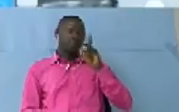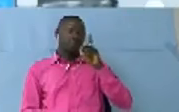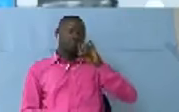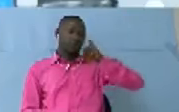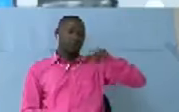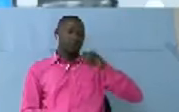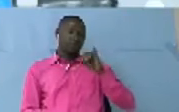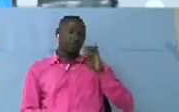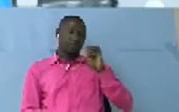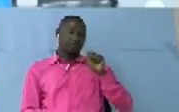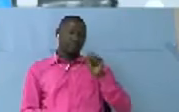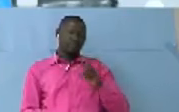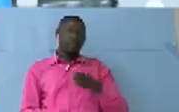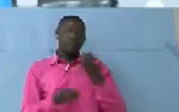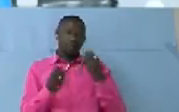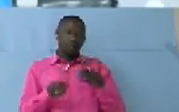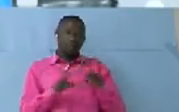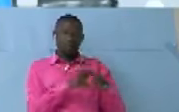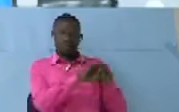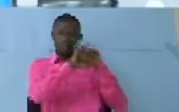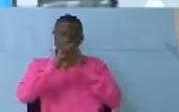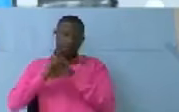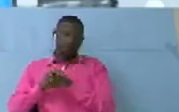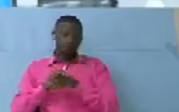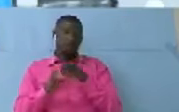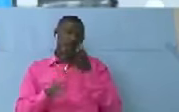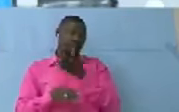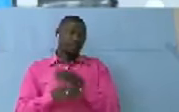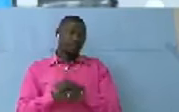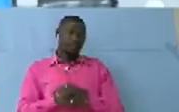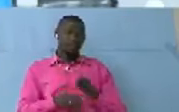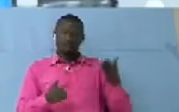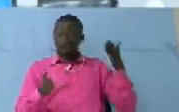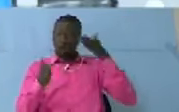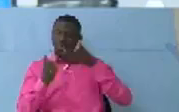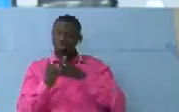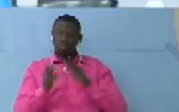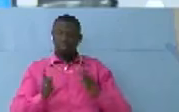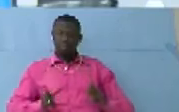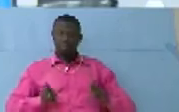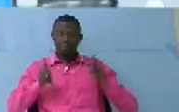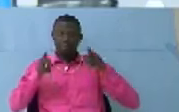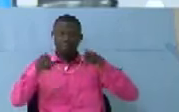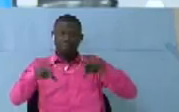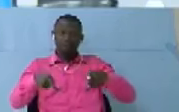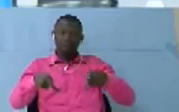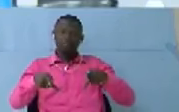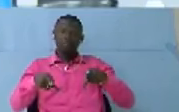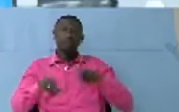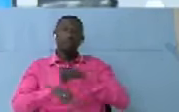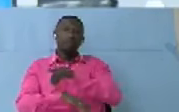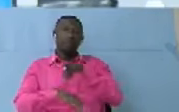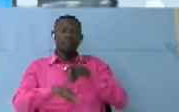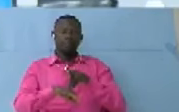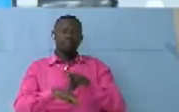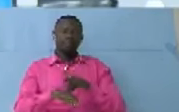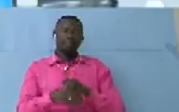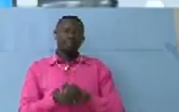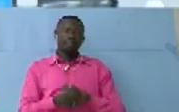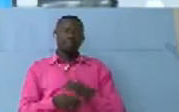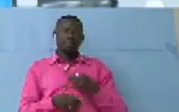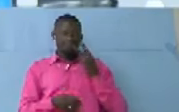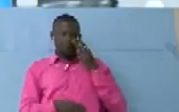So in Sambawalanyam. So that was how they took us. So Nara for Dentin Bridge. We went up to Dentin Bridge. Na Operation Commander Jesse